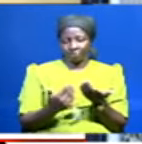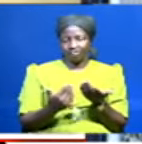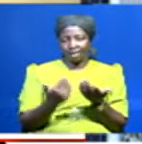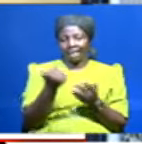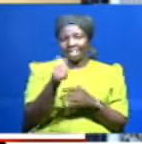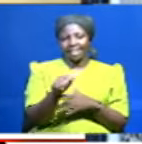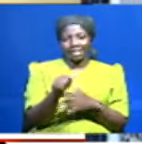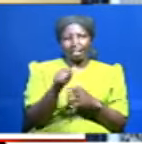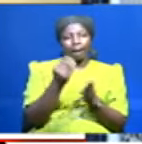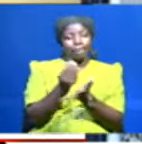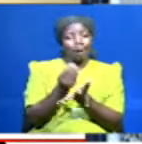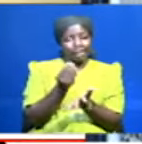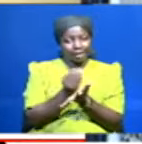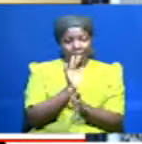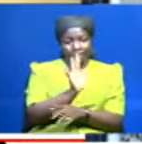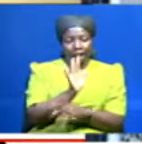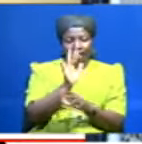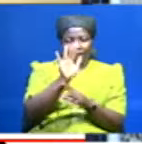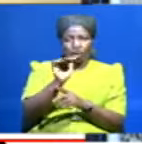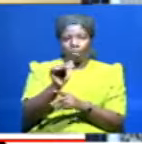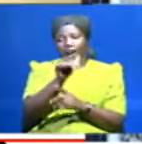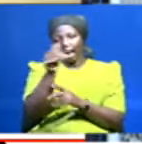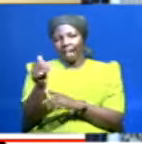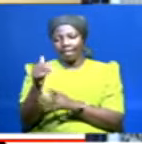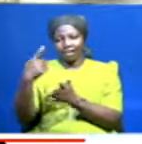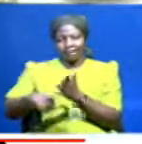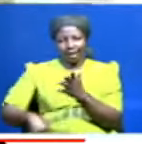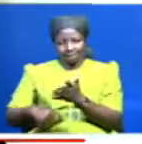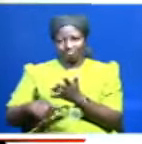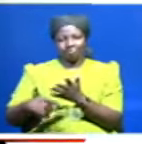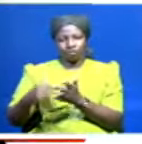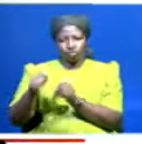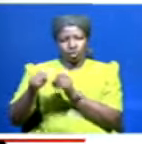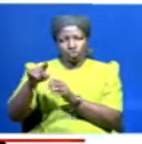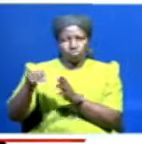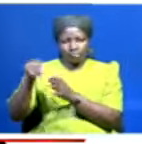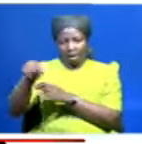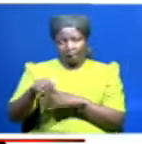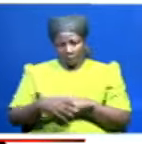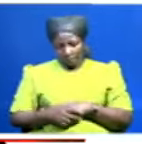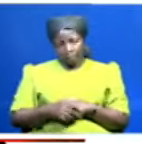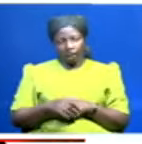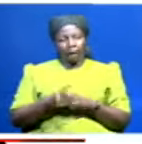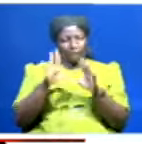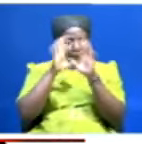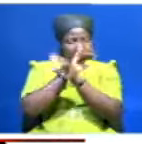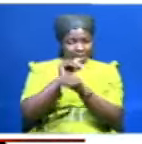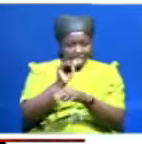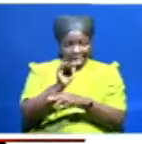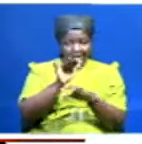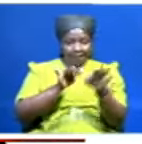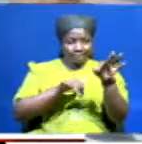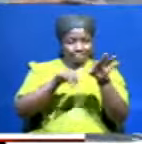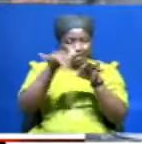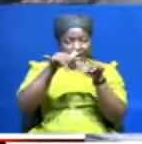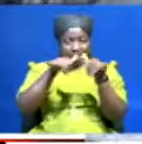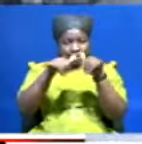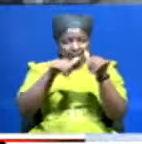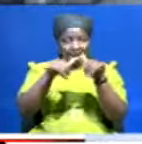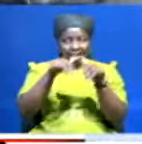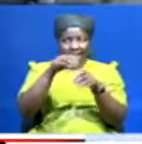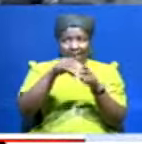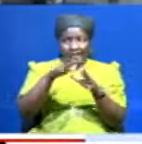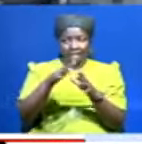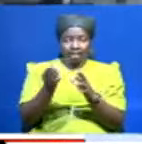amounts from your other tax liabilities. The president also appealed to foreign investors to inject their finances